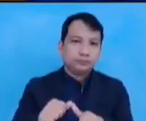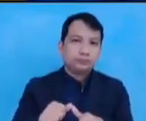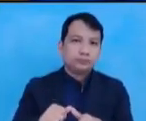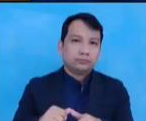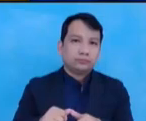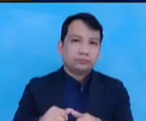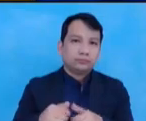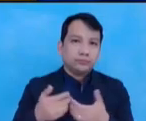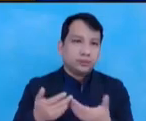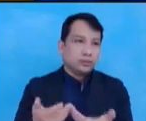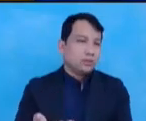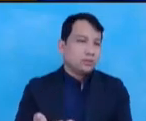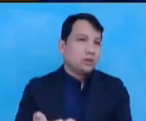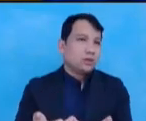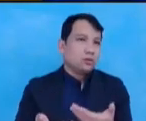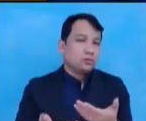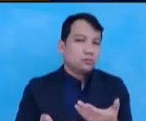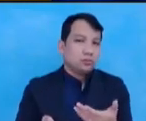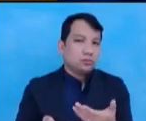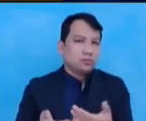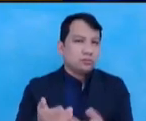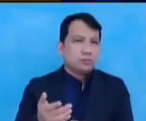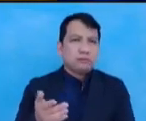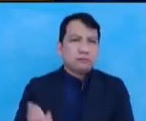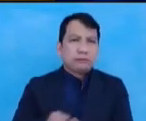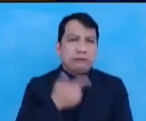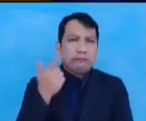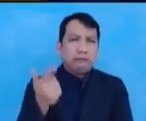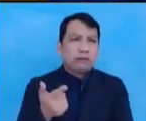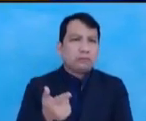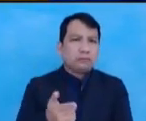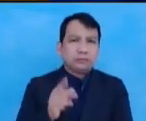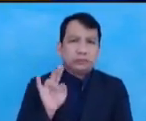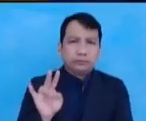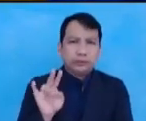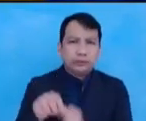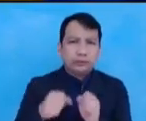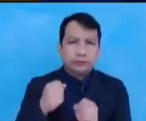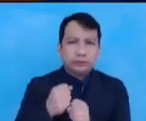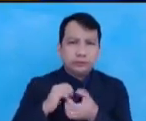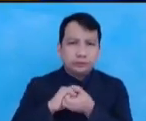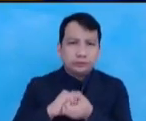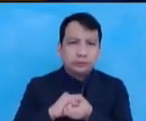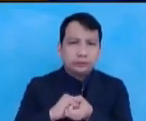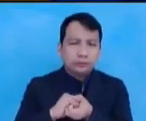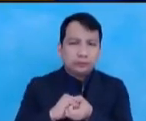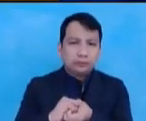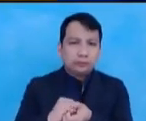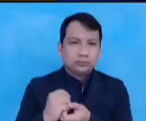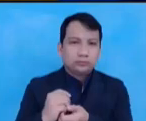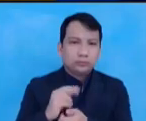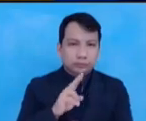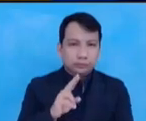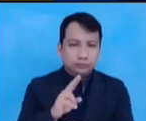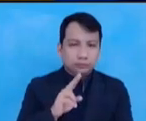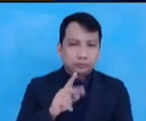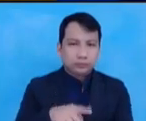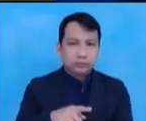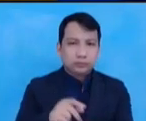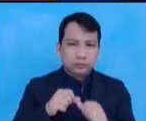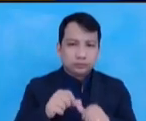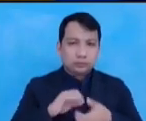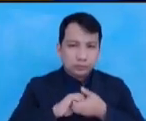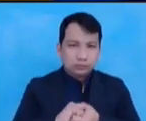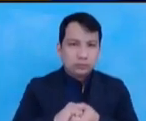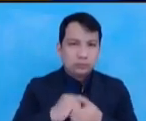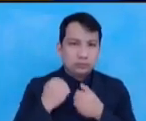been partners for 7 decades, but it even goes beyond that. And in all those years, our relationship has held